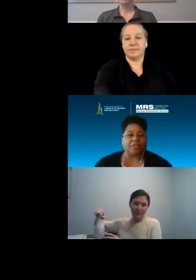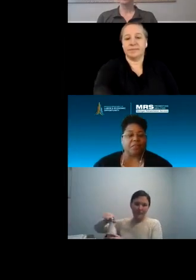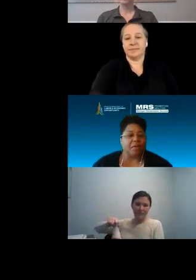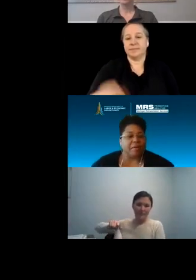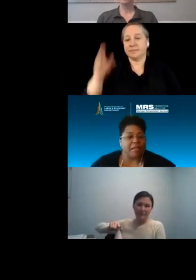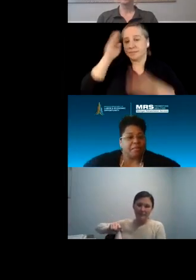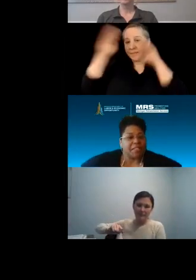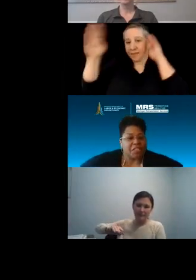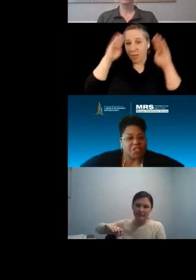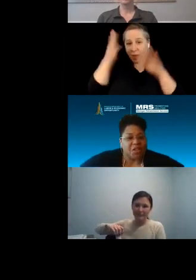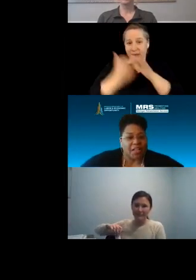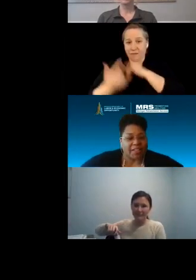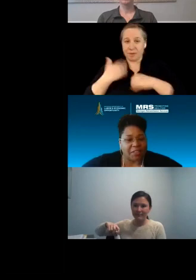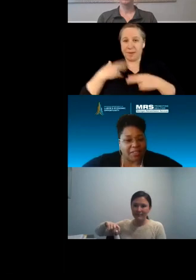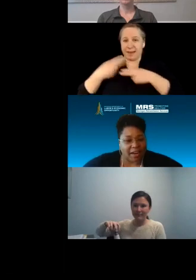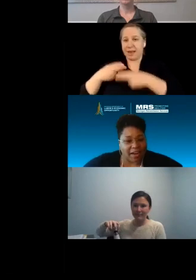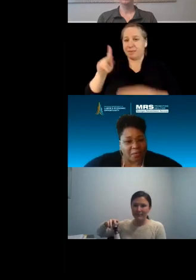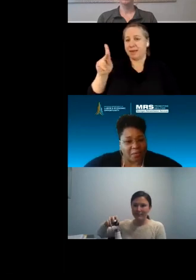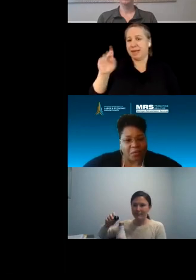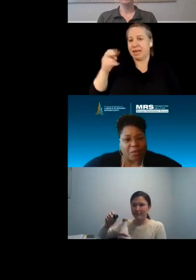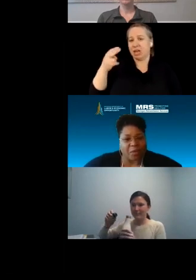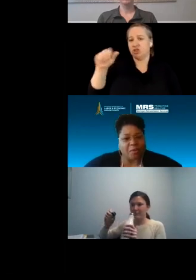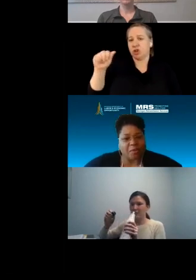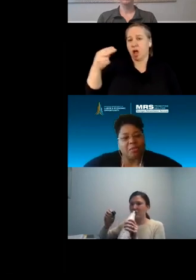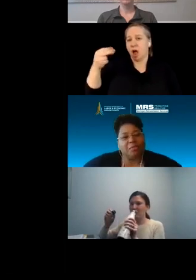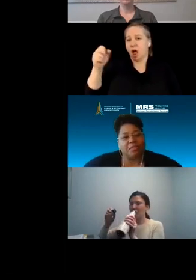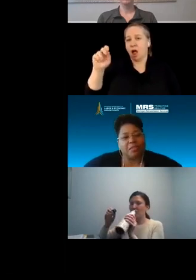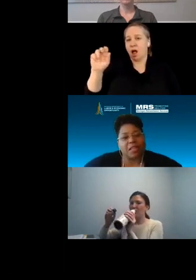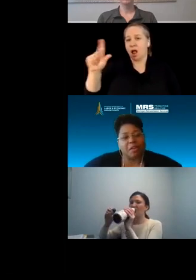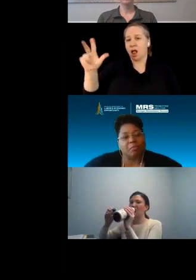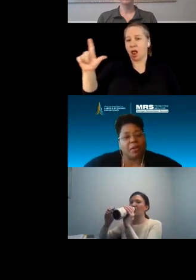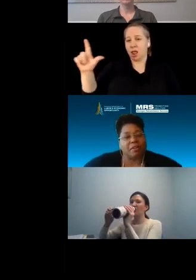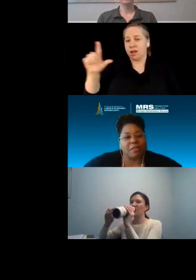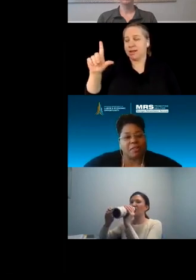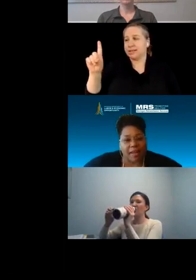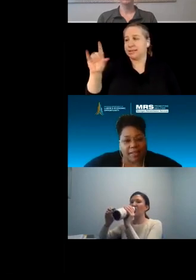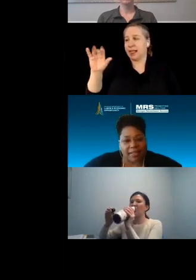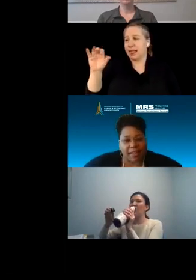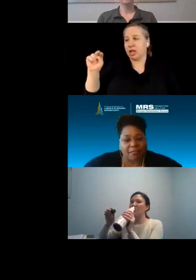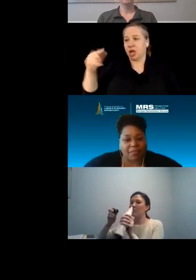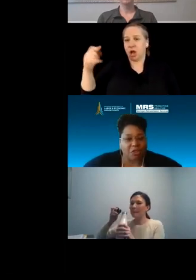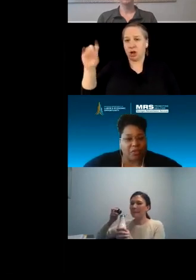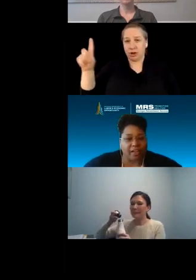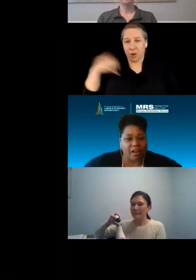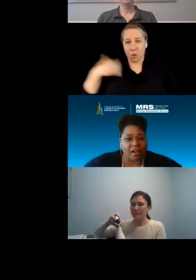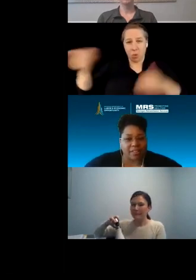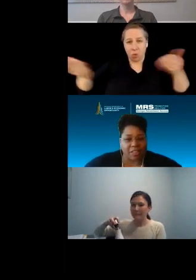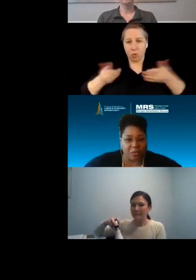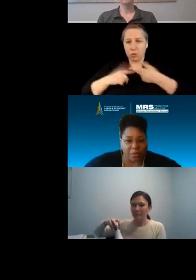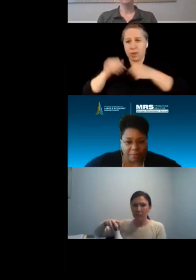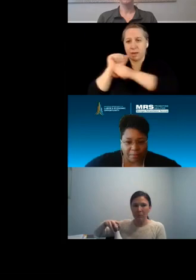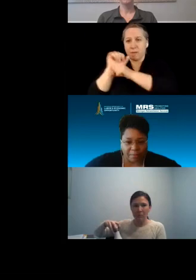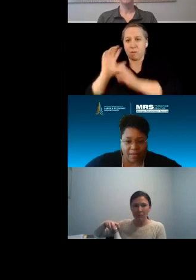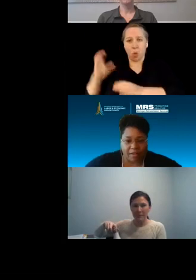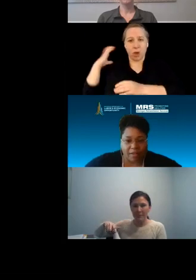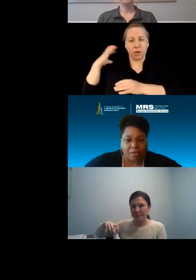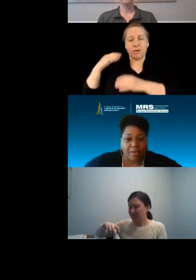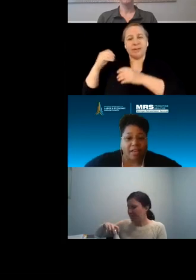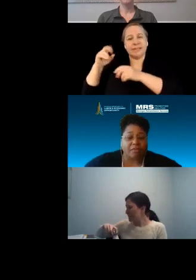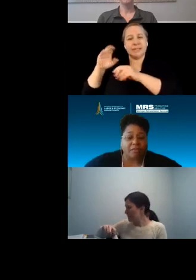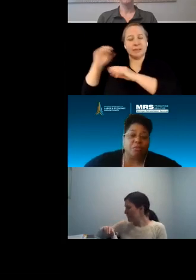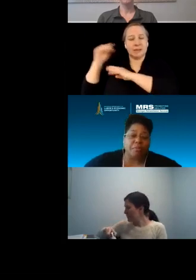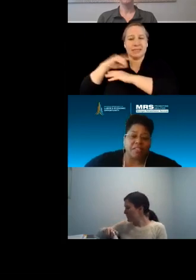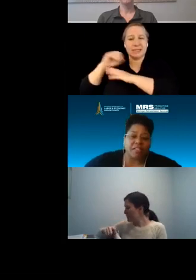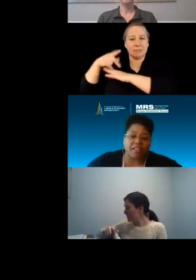Hello, everyone. My name is Keisha Hawk Delegard. I want to welcome you to the Employer Spotlight featuring Alta Equipment. We